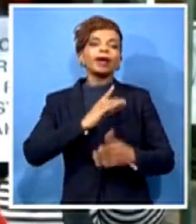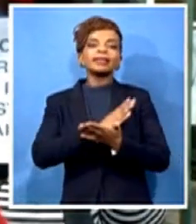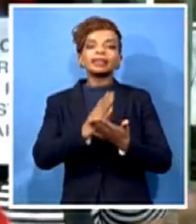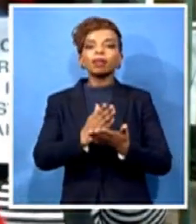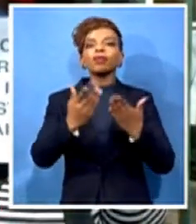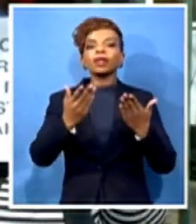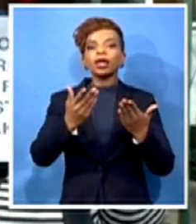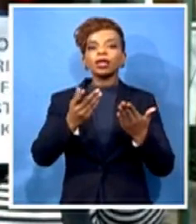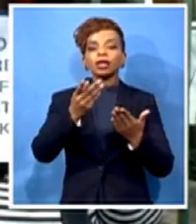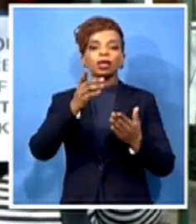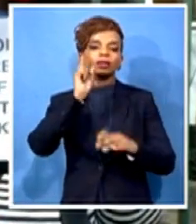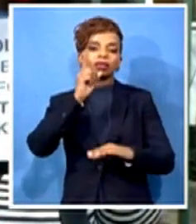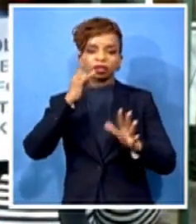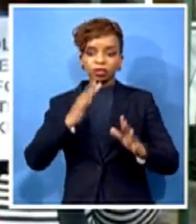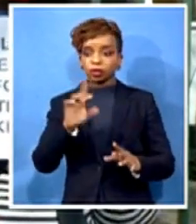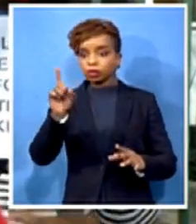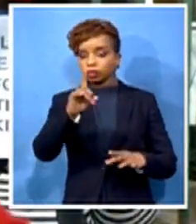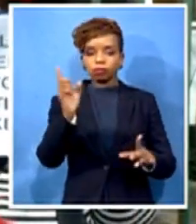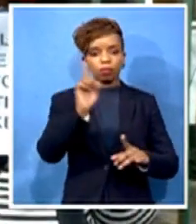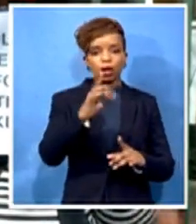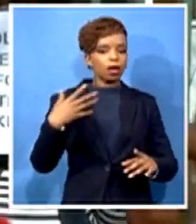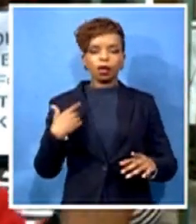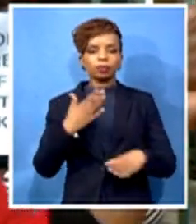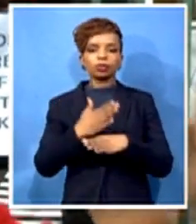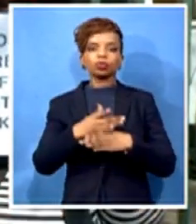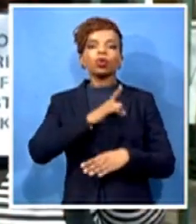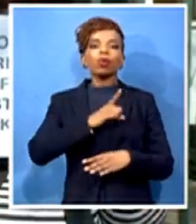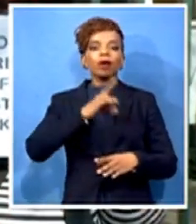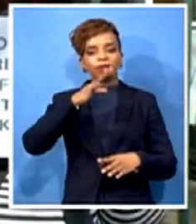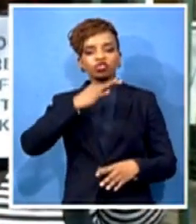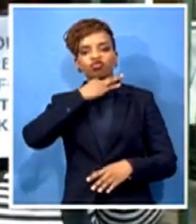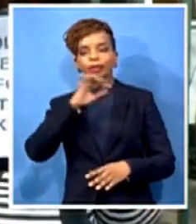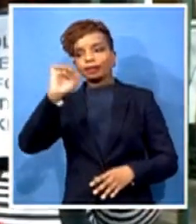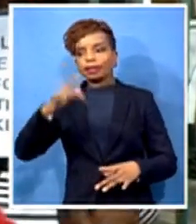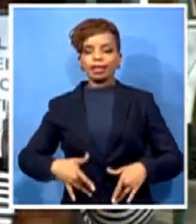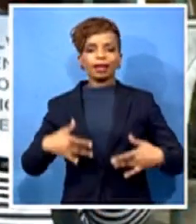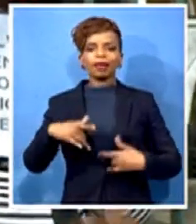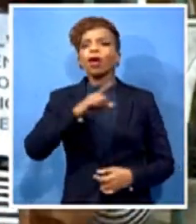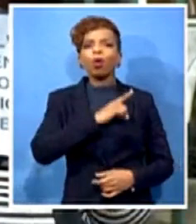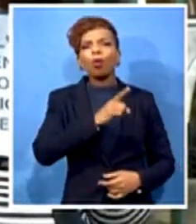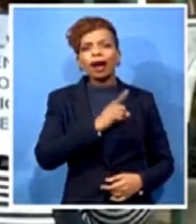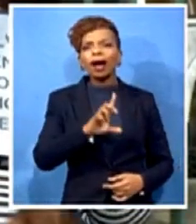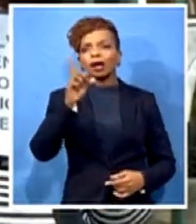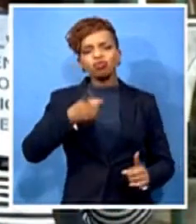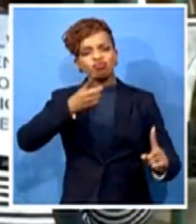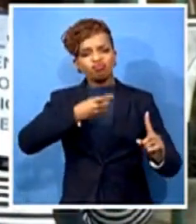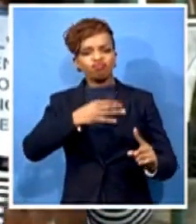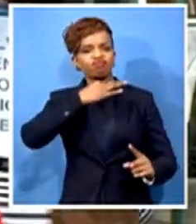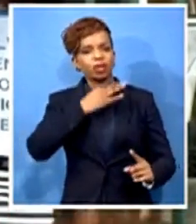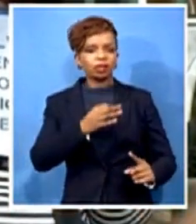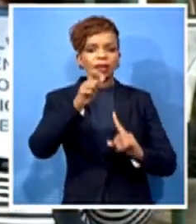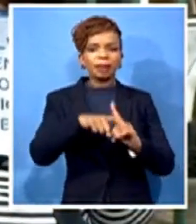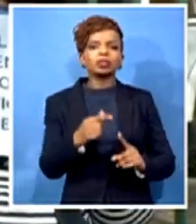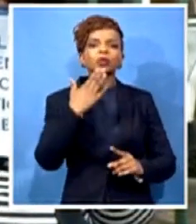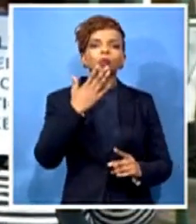And I mean, why would you threaten someone who speaks out about an issue from the school? And parents should stop being ignorant about